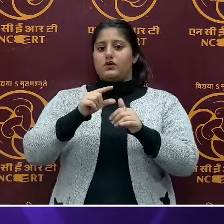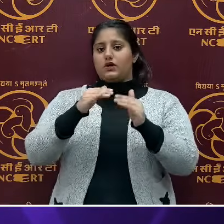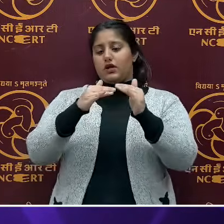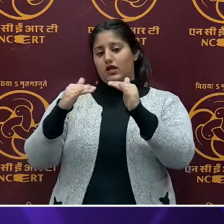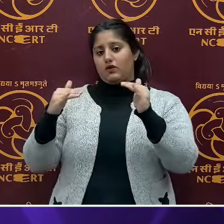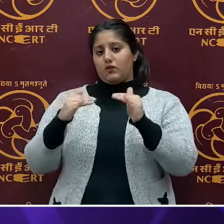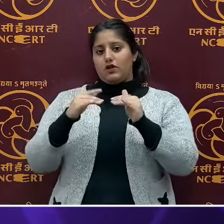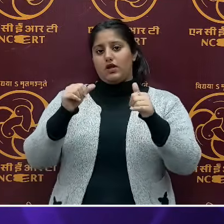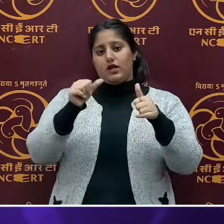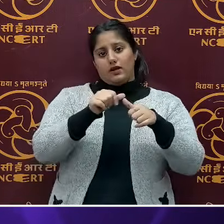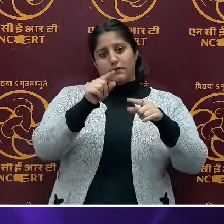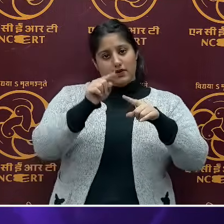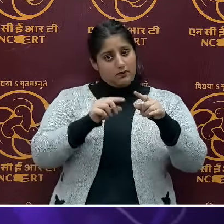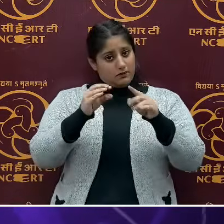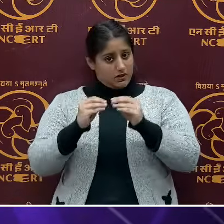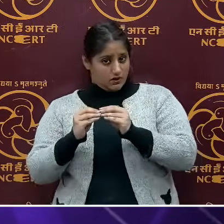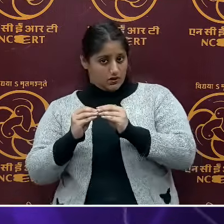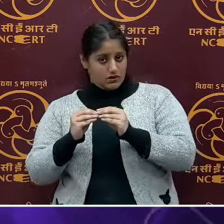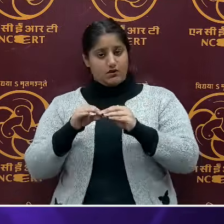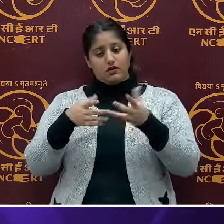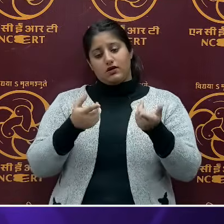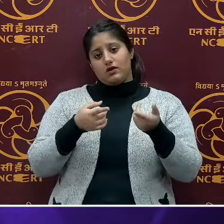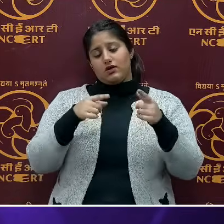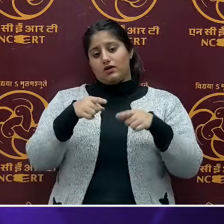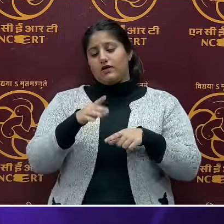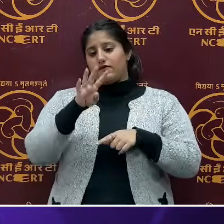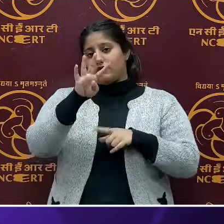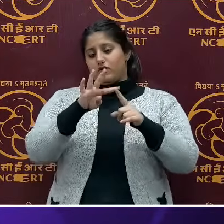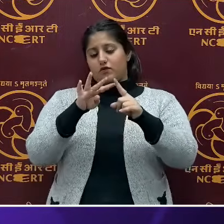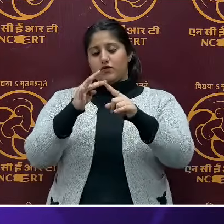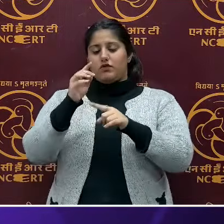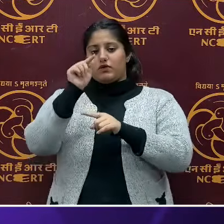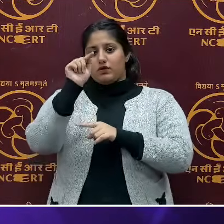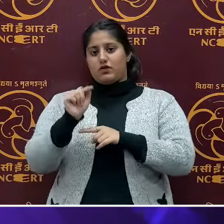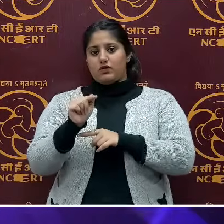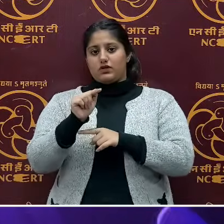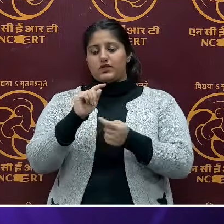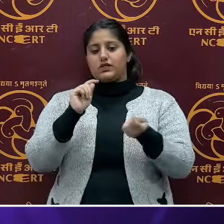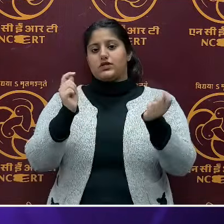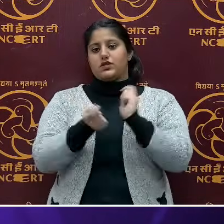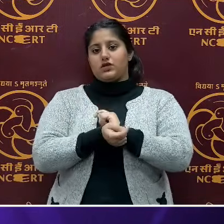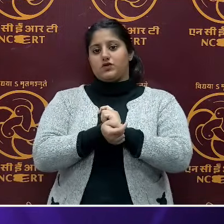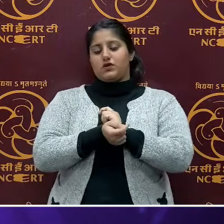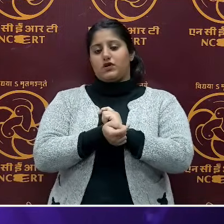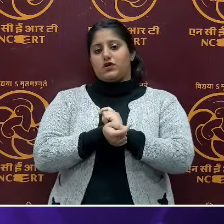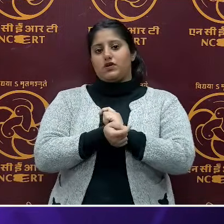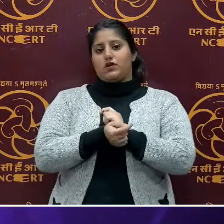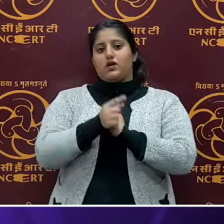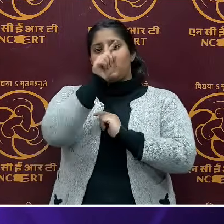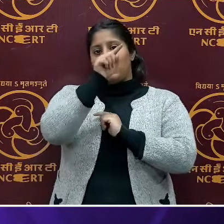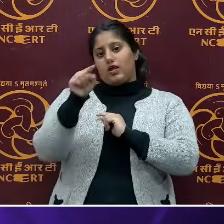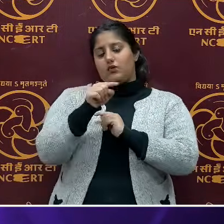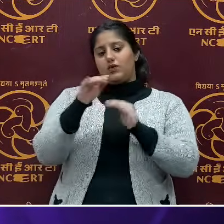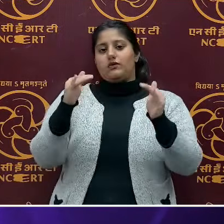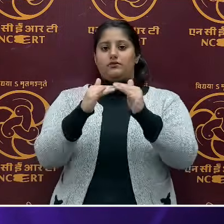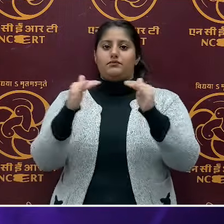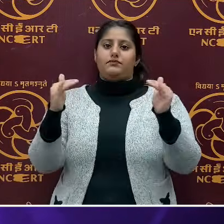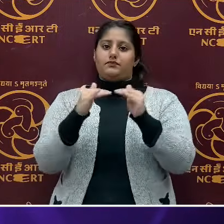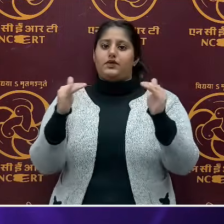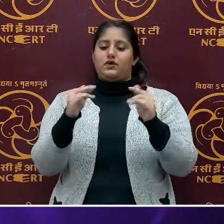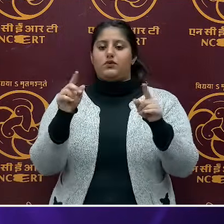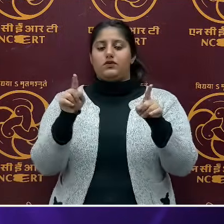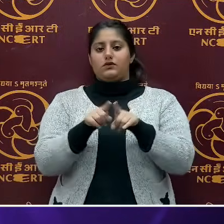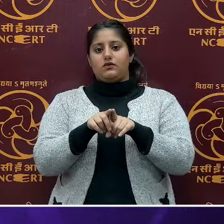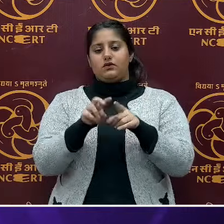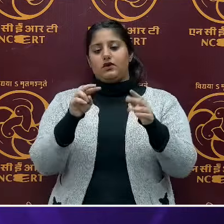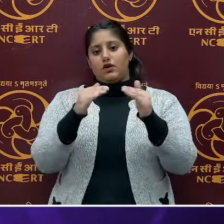what? A by B, these four dots will be converted into equality sign. That Okay. means equal to